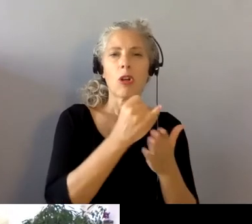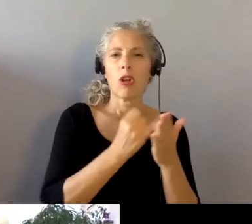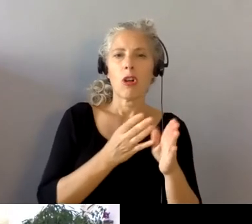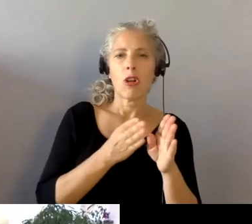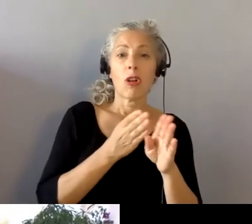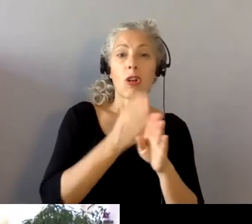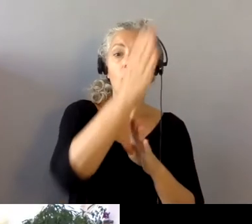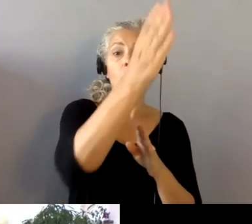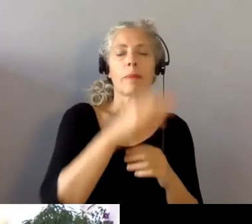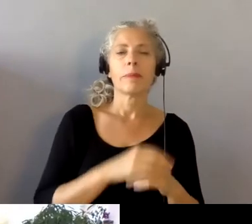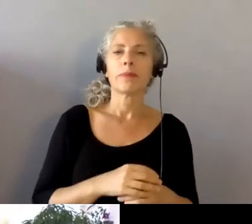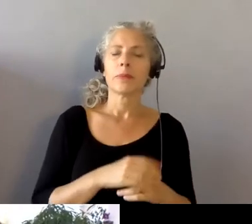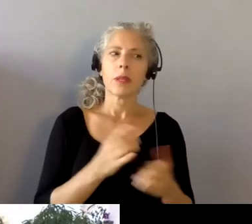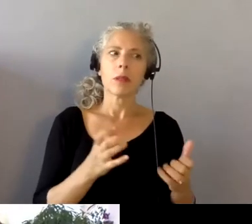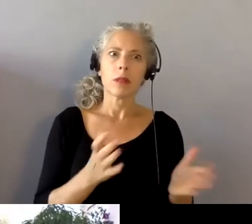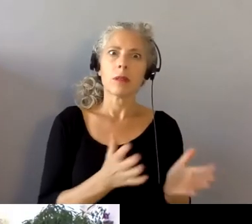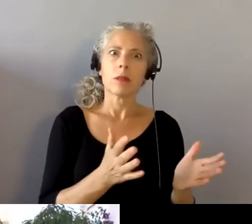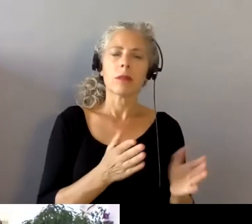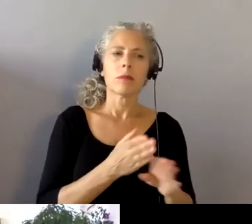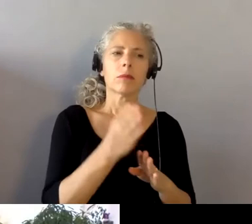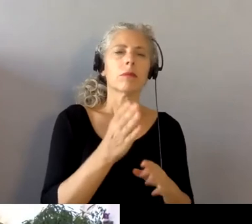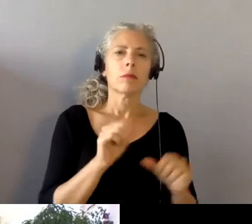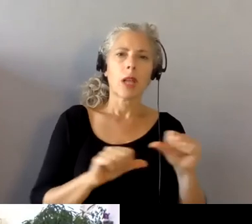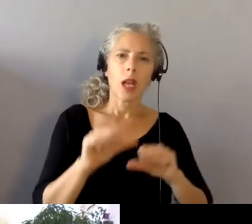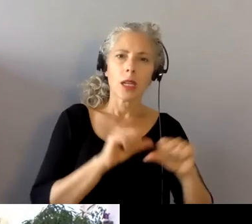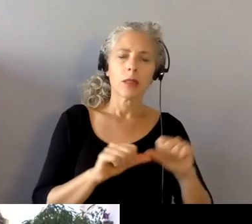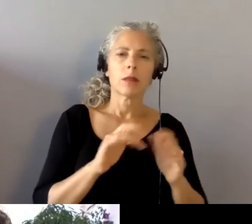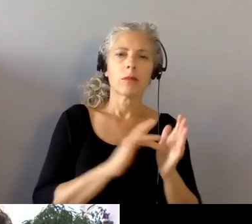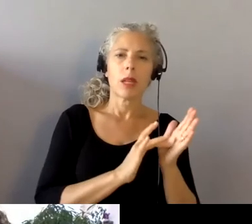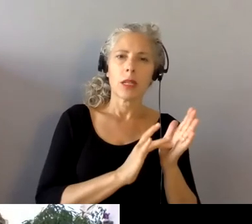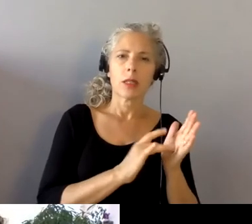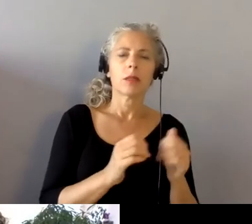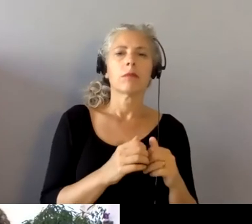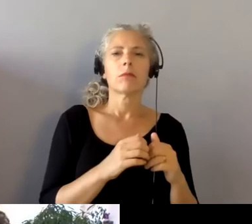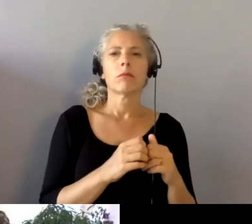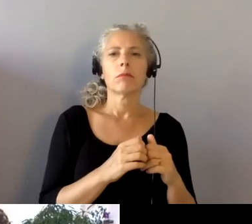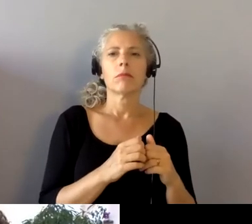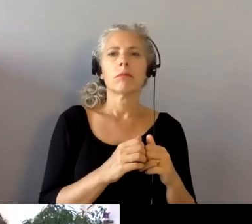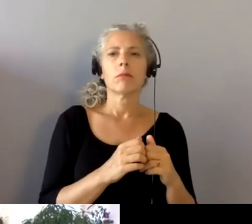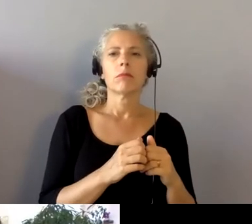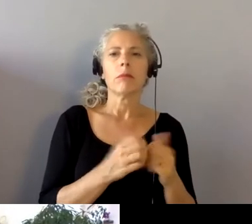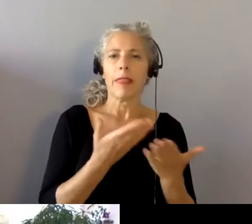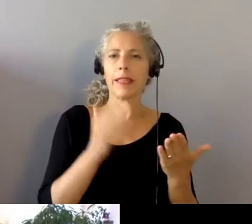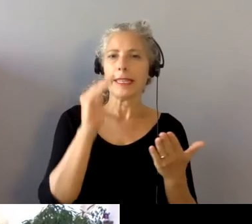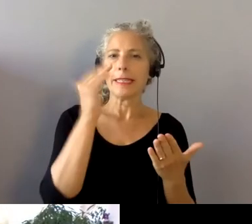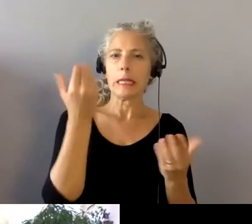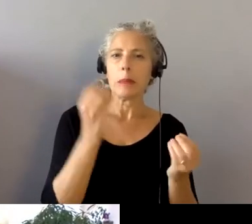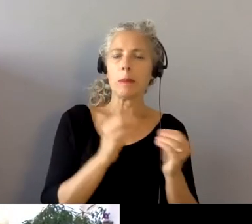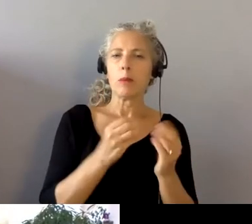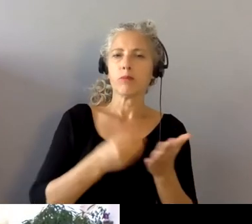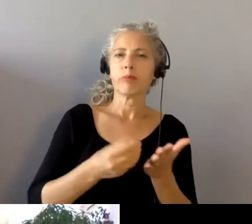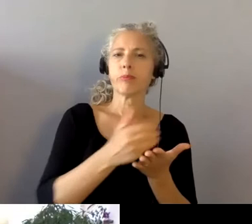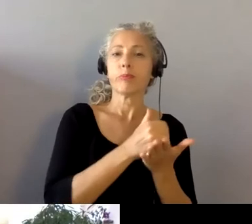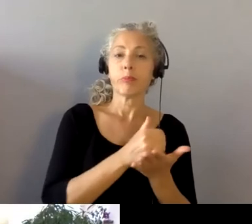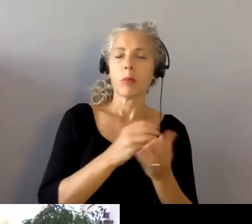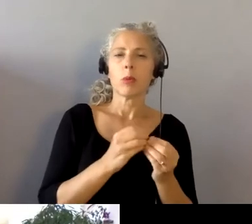that they could really do. They were really encouraged to go into science and medicine and things that seemed a lot more lucrative and